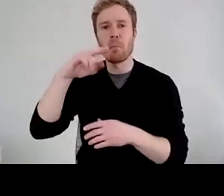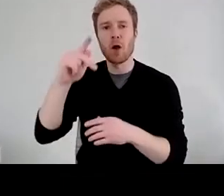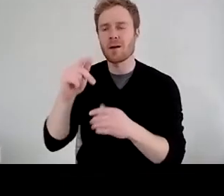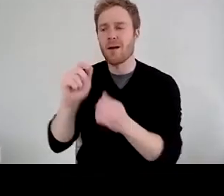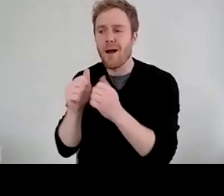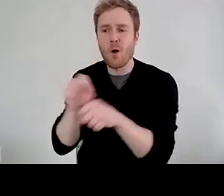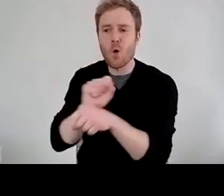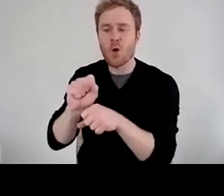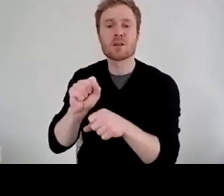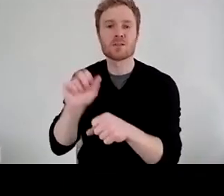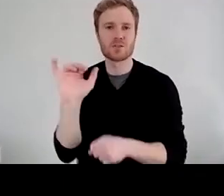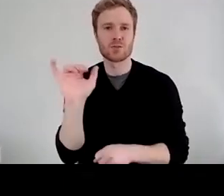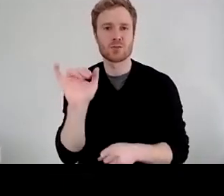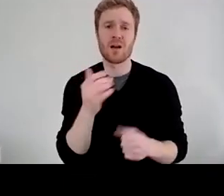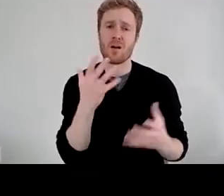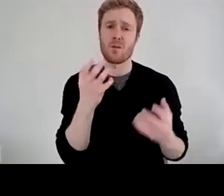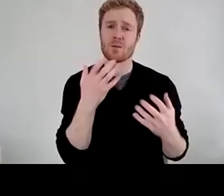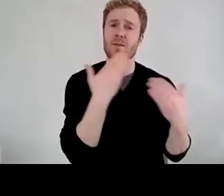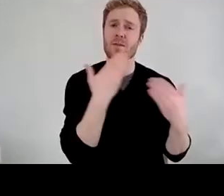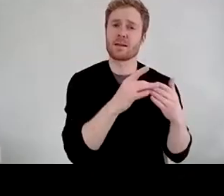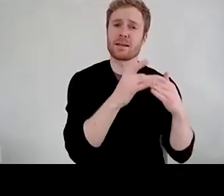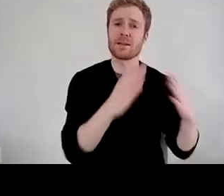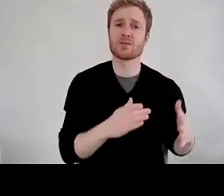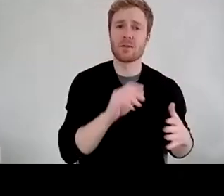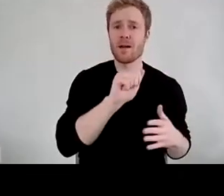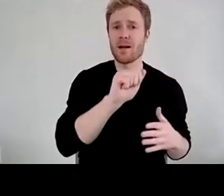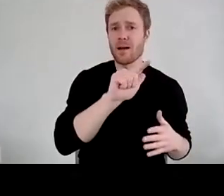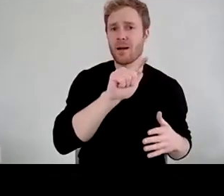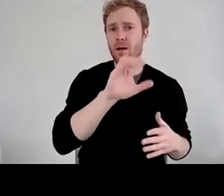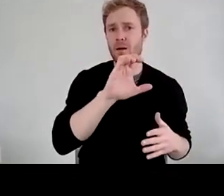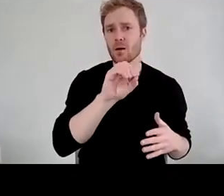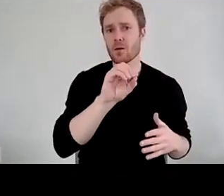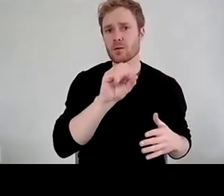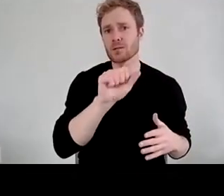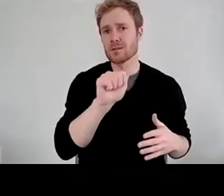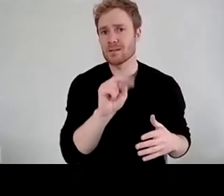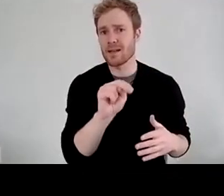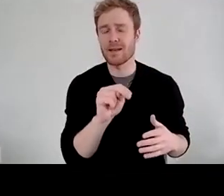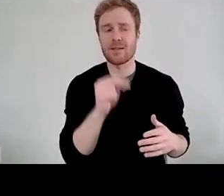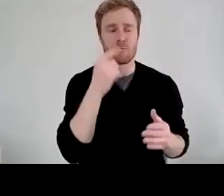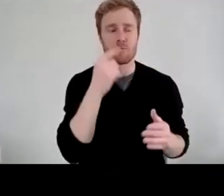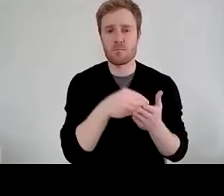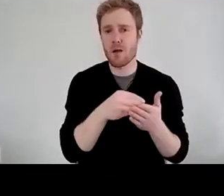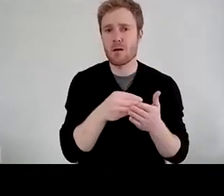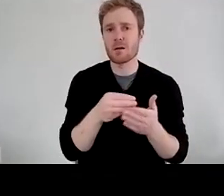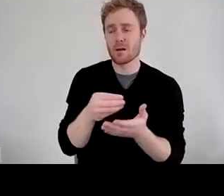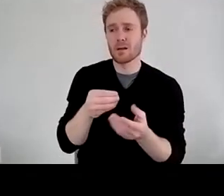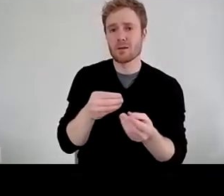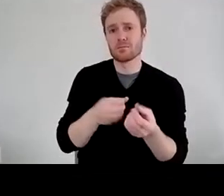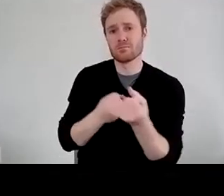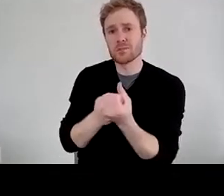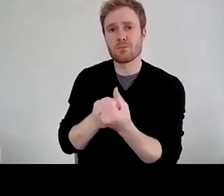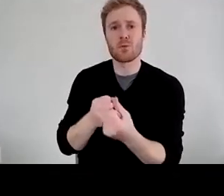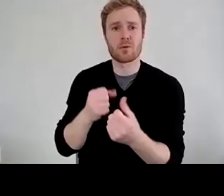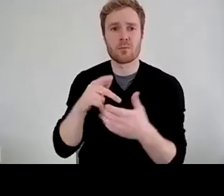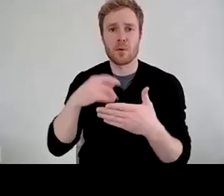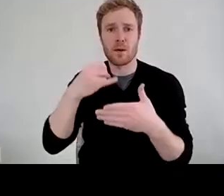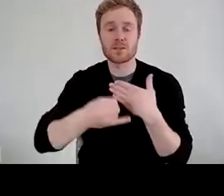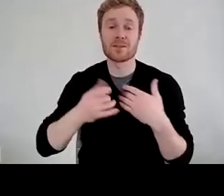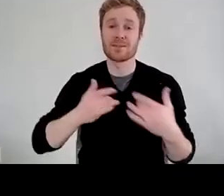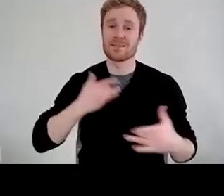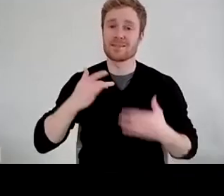who often experience sewage backups in their basements when it rains, even just a little bit. So it's sort of a triple